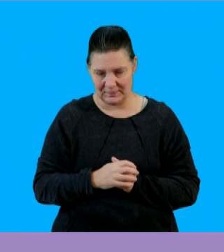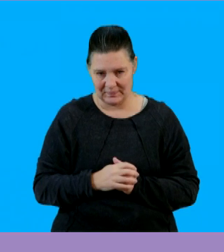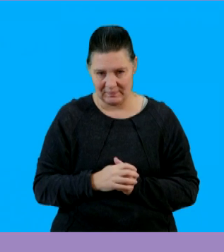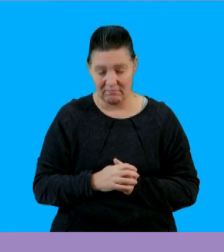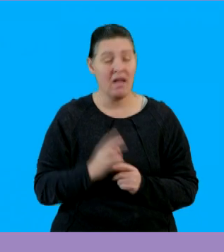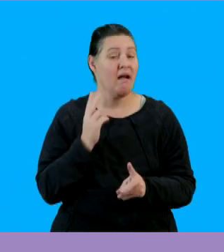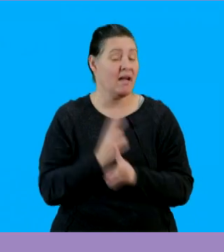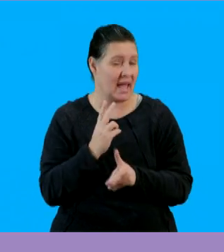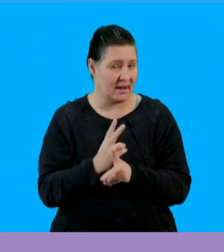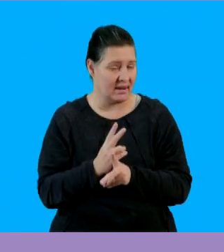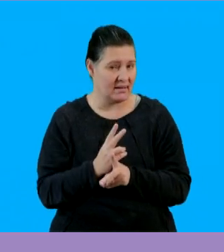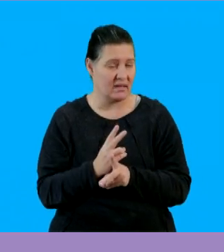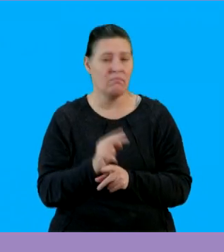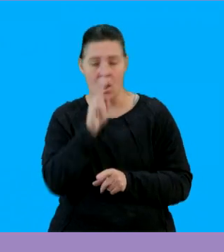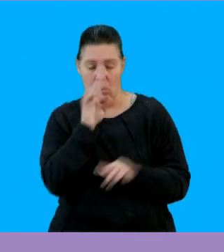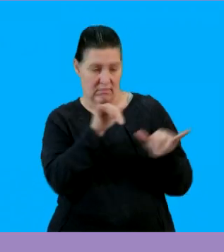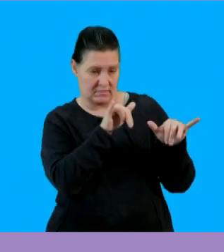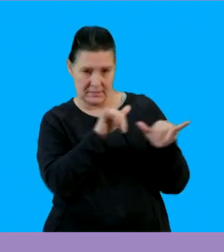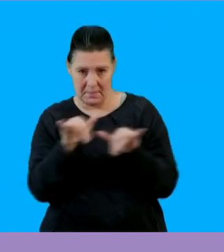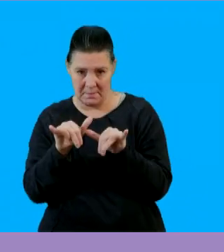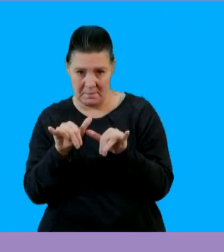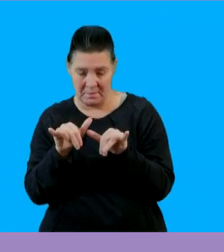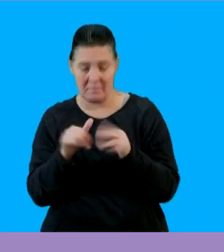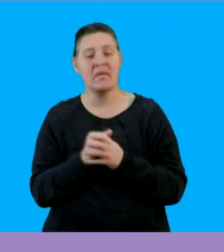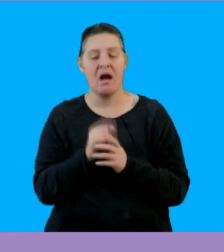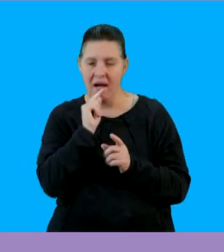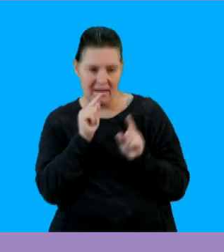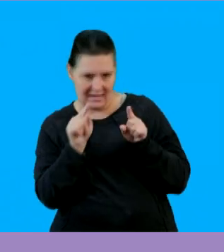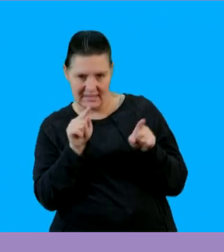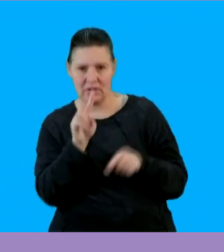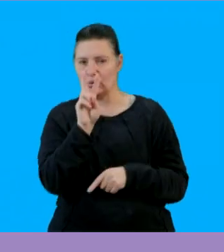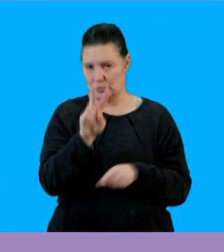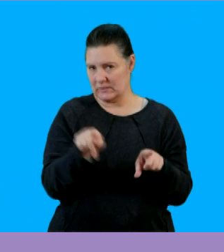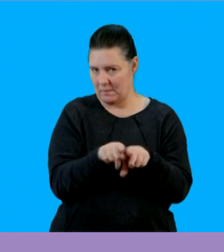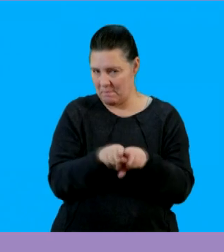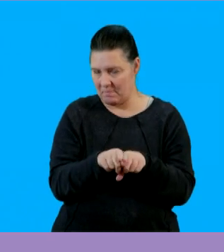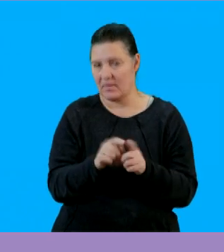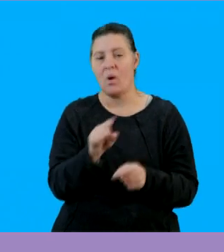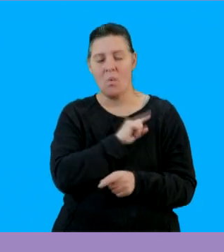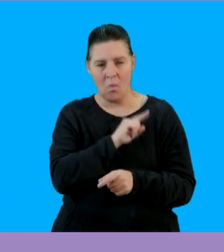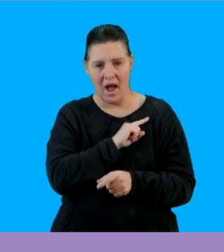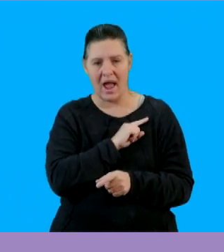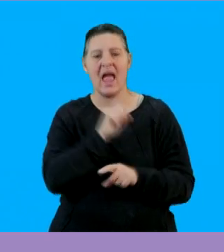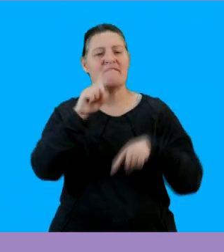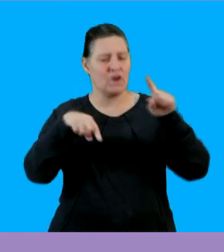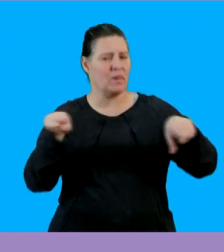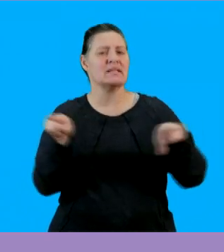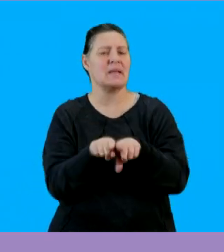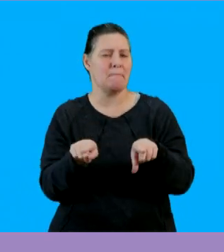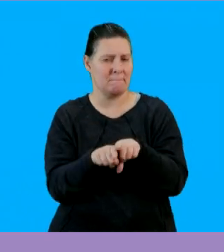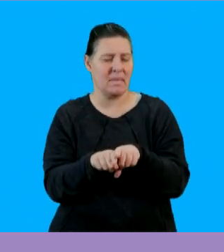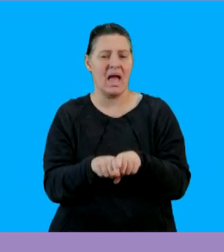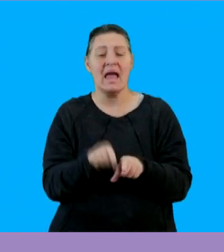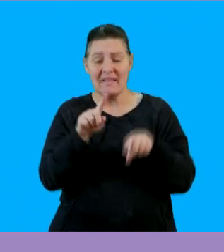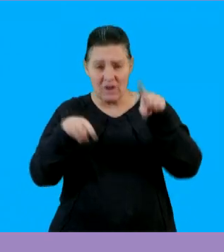our m squared. Again, we are going to look for the like terms there, and I can see two of them because they have the